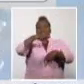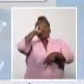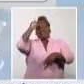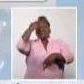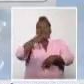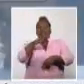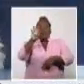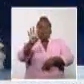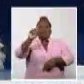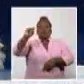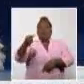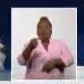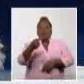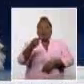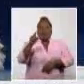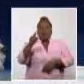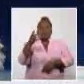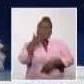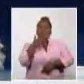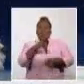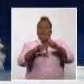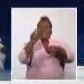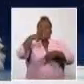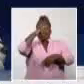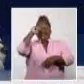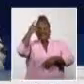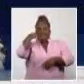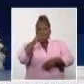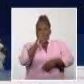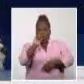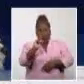which keeps us in a lethality of